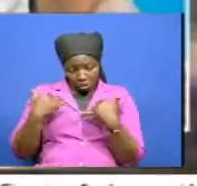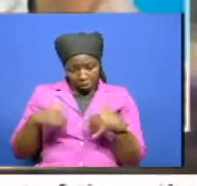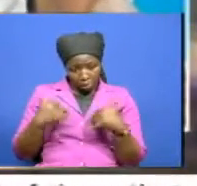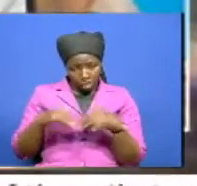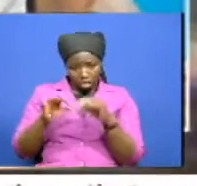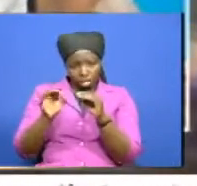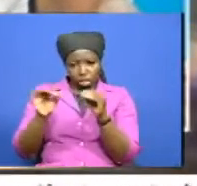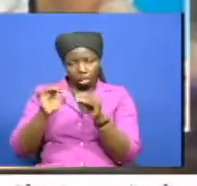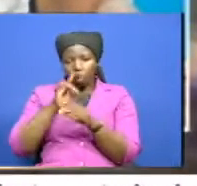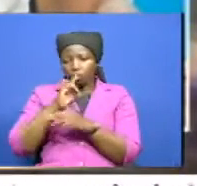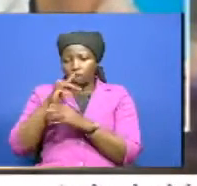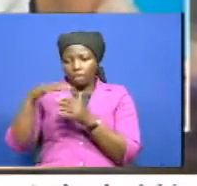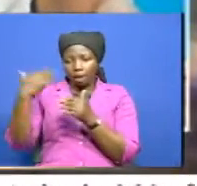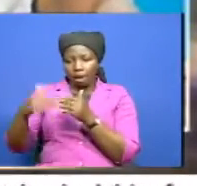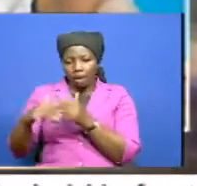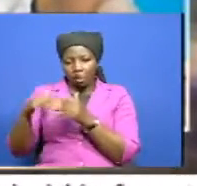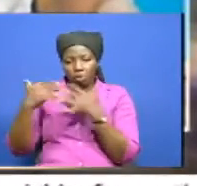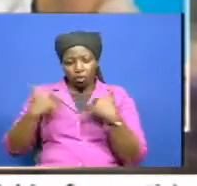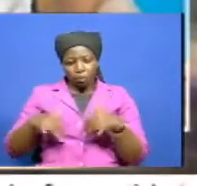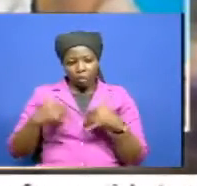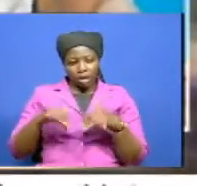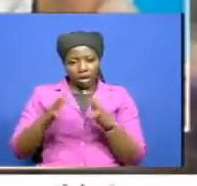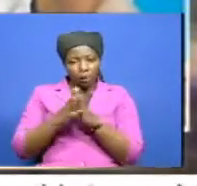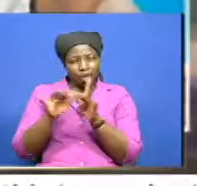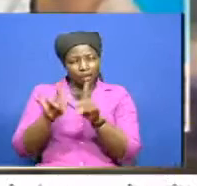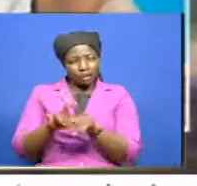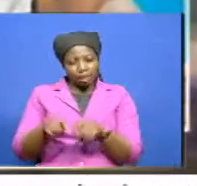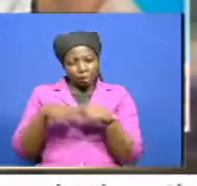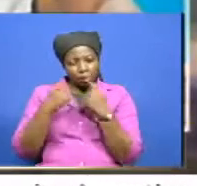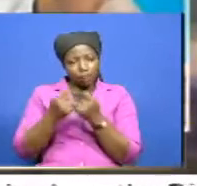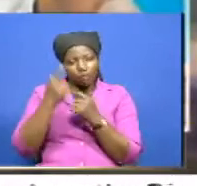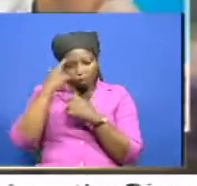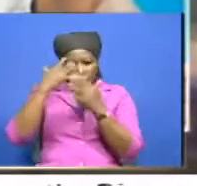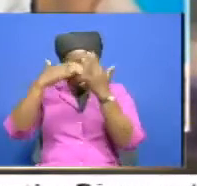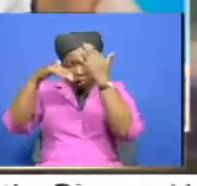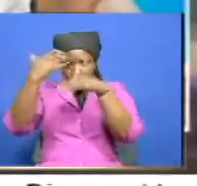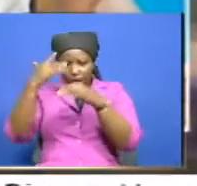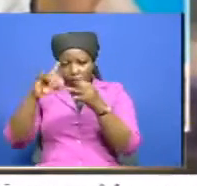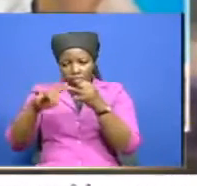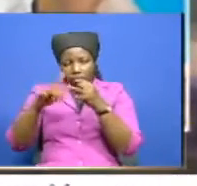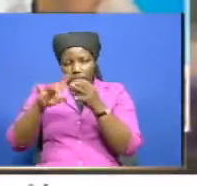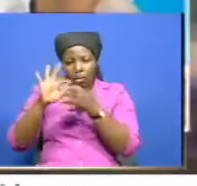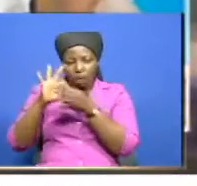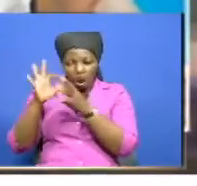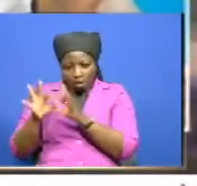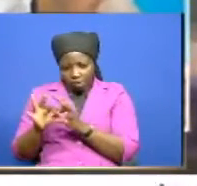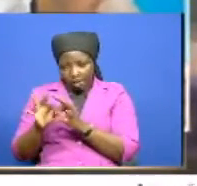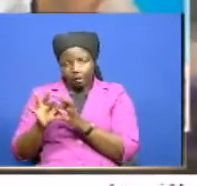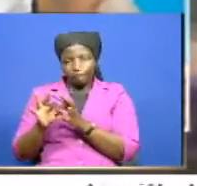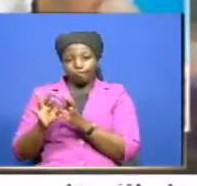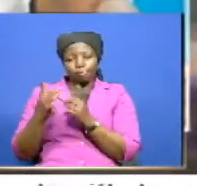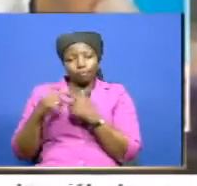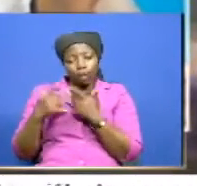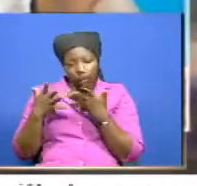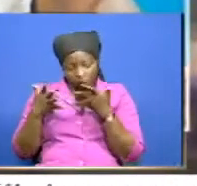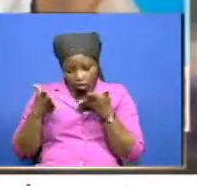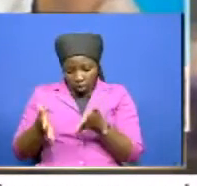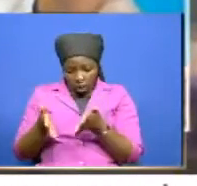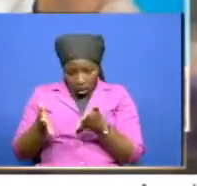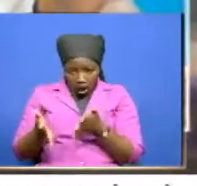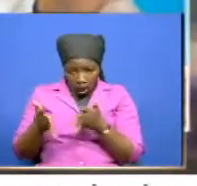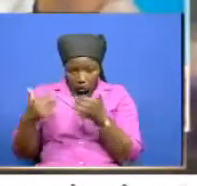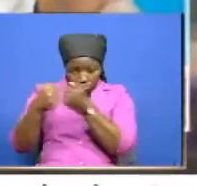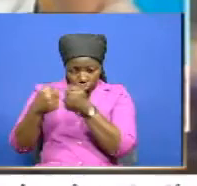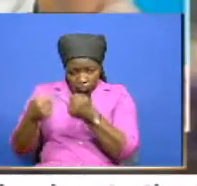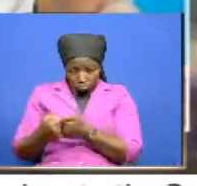you end up working with the same squad, you know, for qualification, for the Olympics and stuff like that. But now that their tournaments